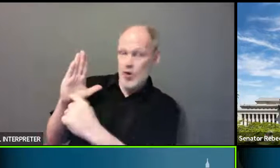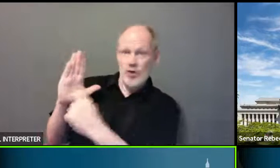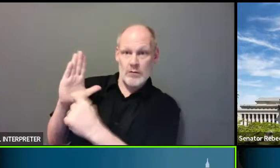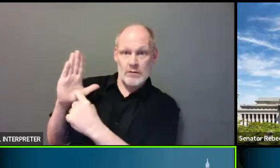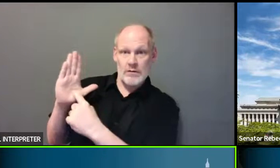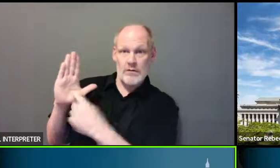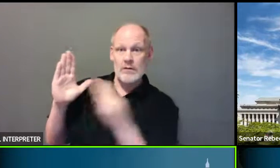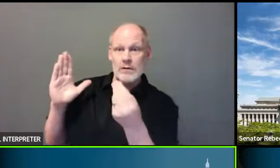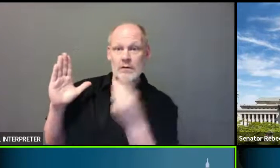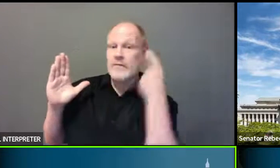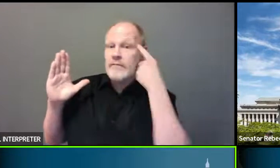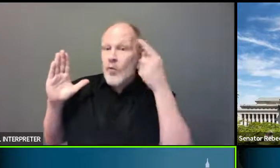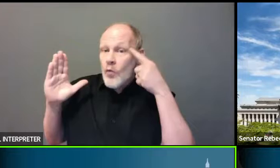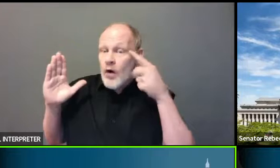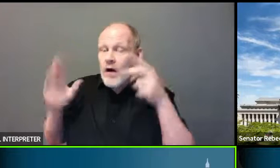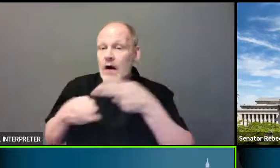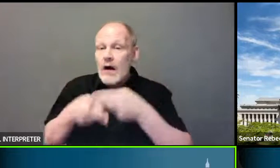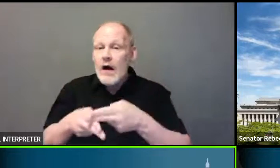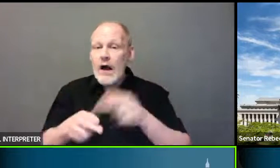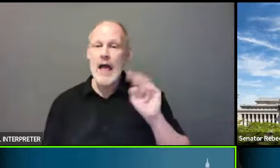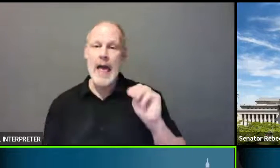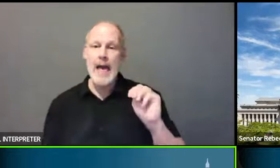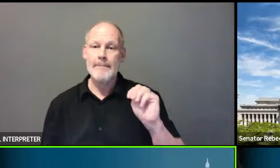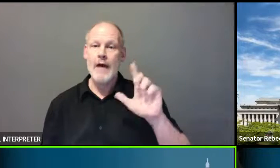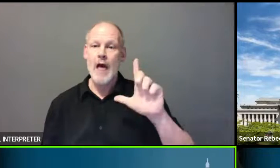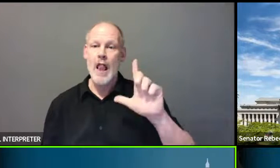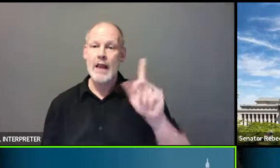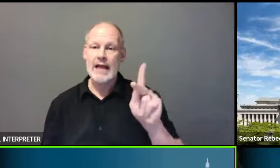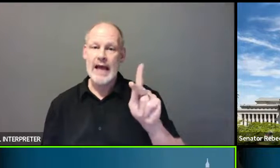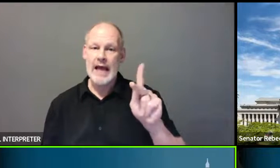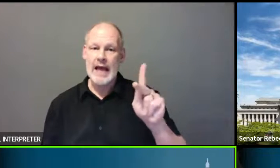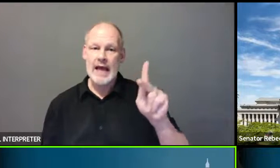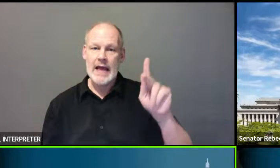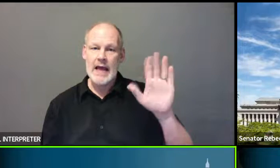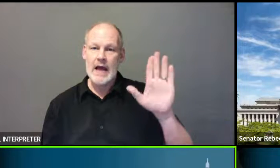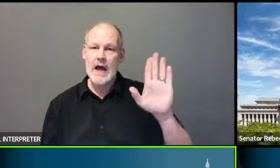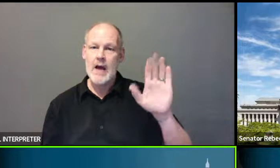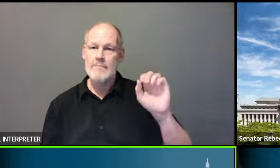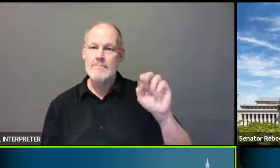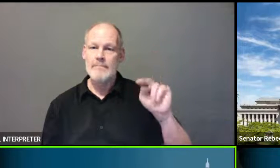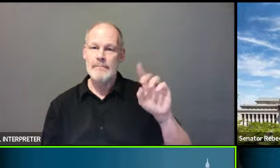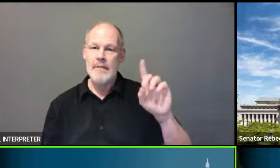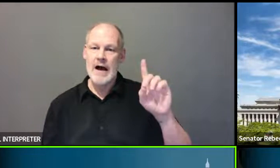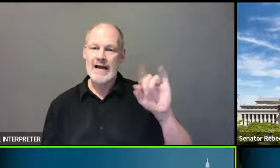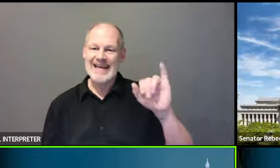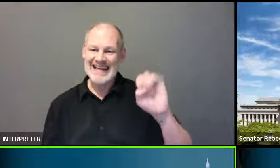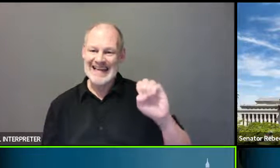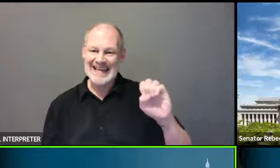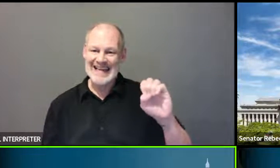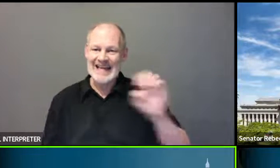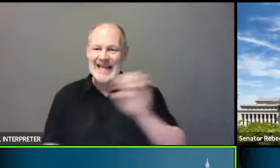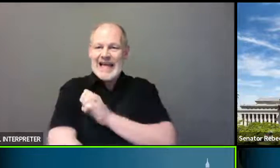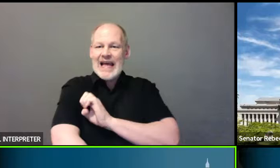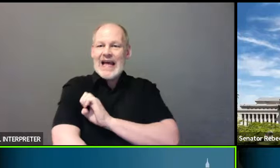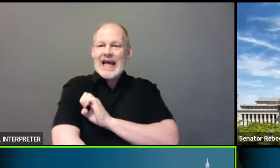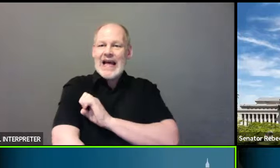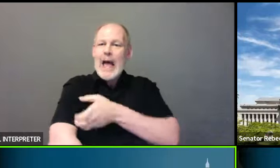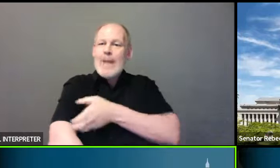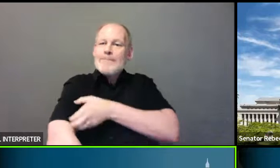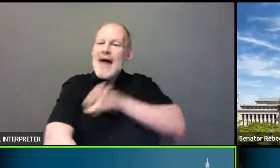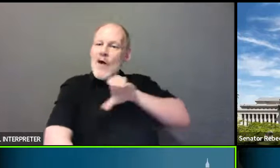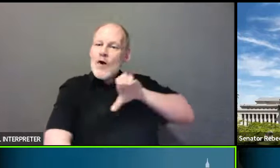for what is called the MLK Gandhi Empowerment Initiative. And